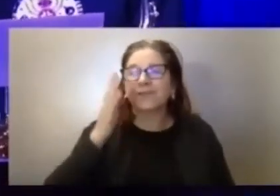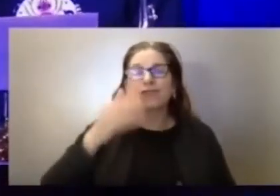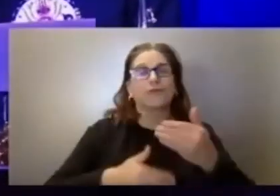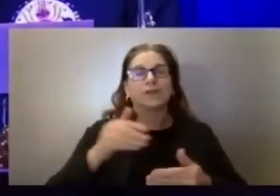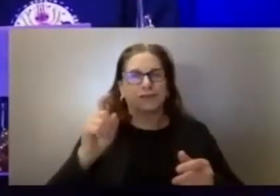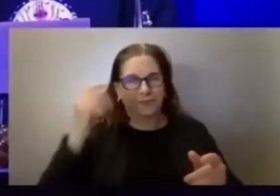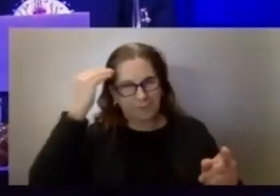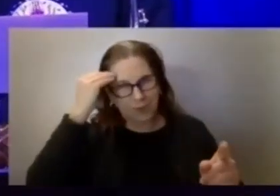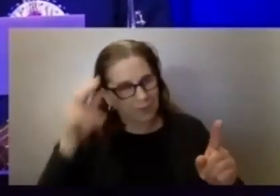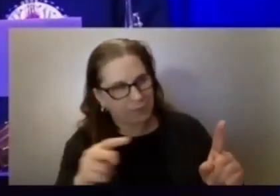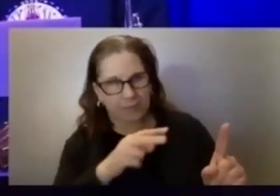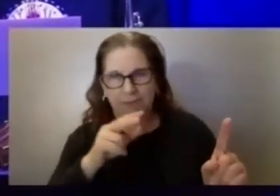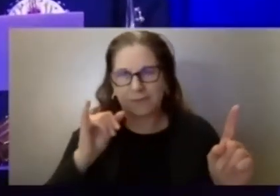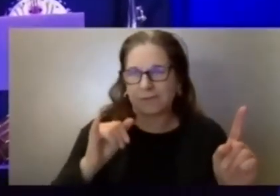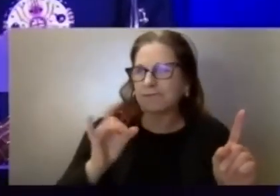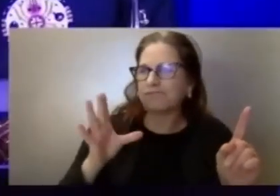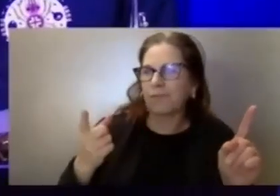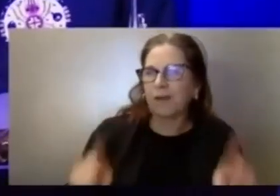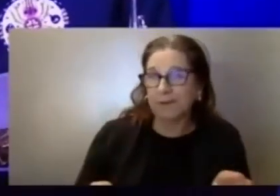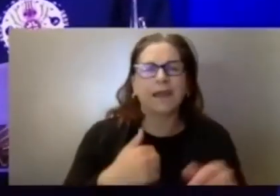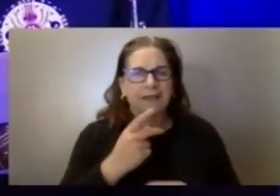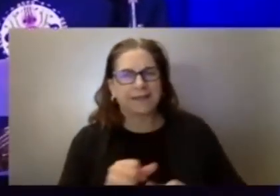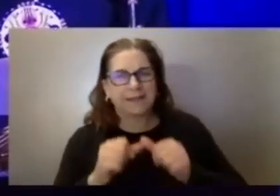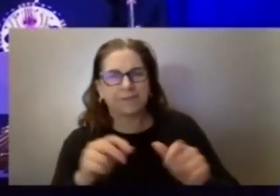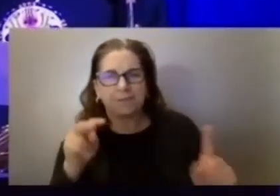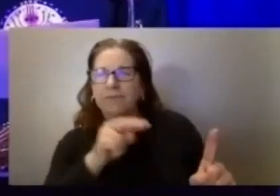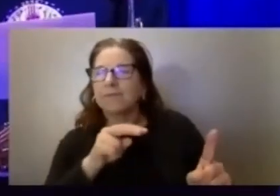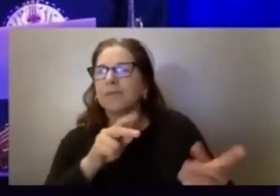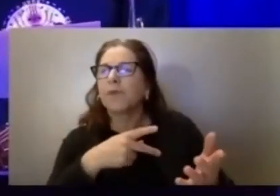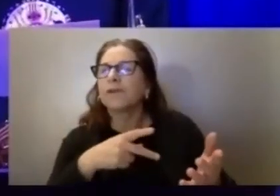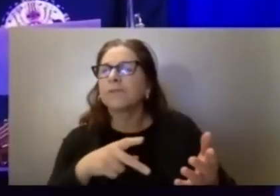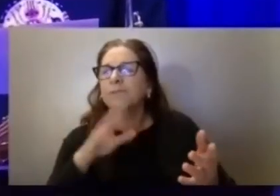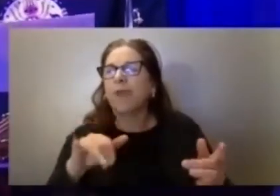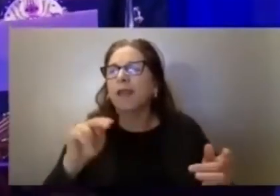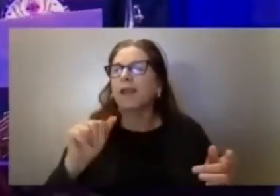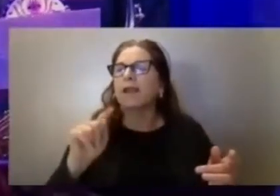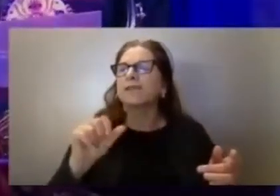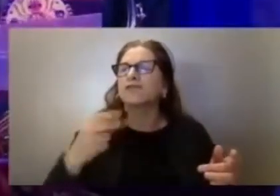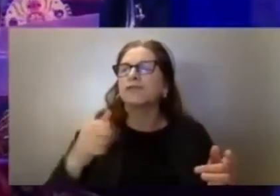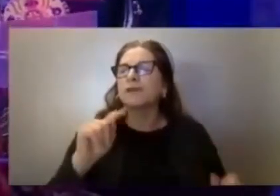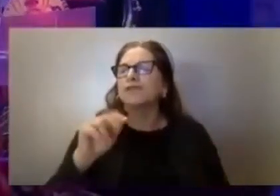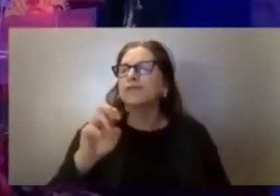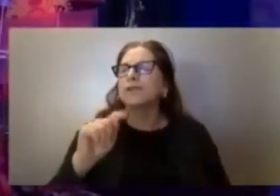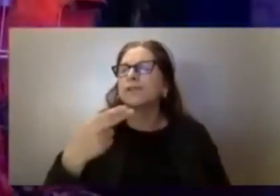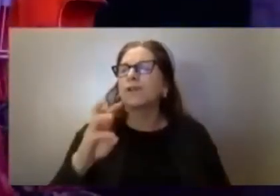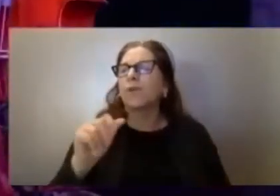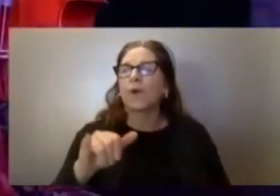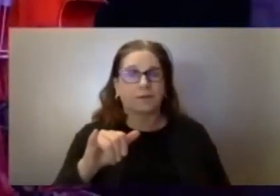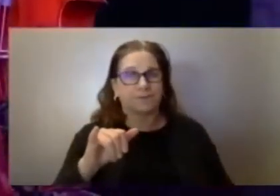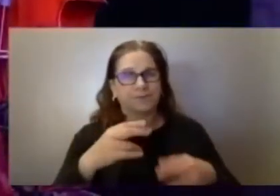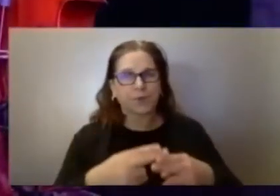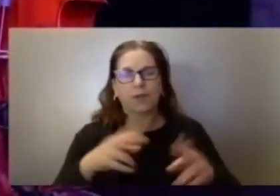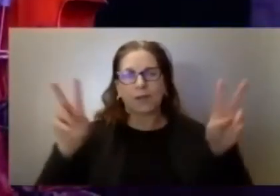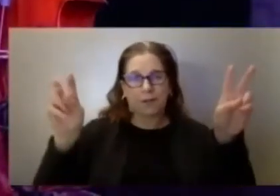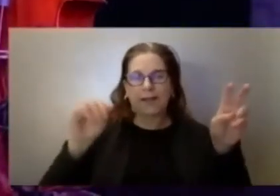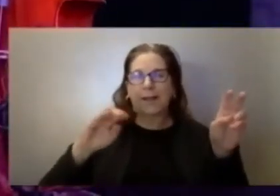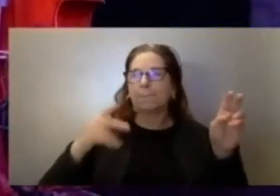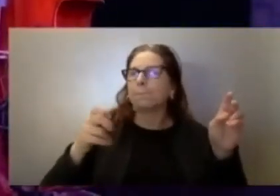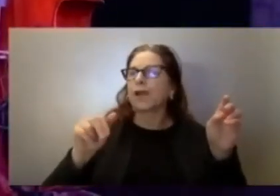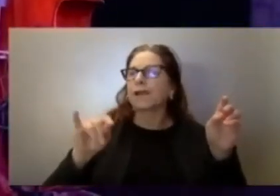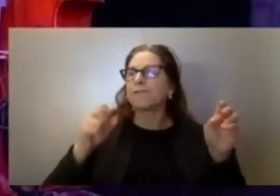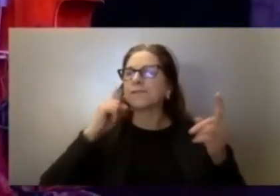and take heed. I keep returning to a poem by the poet Natasha Trethewey,